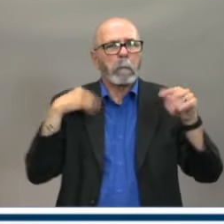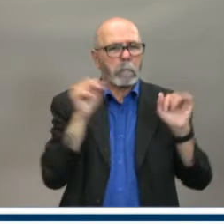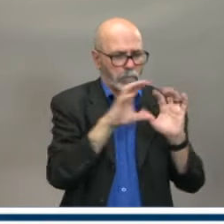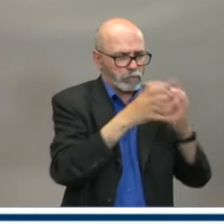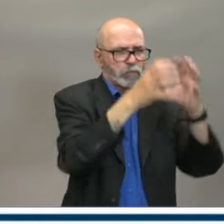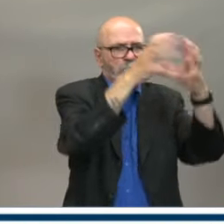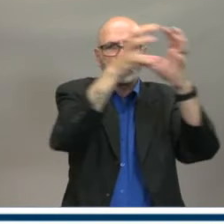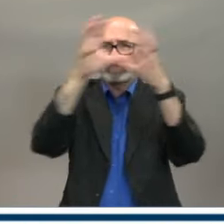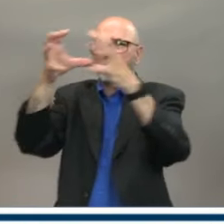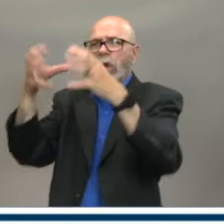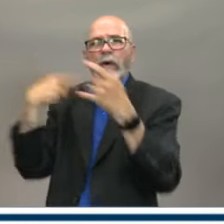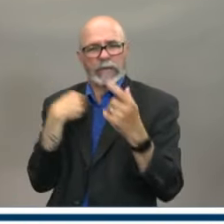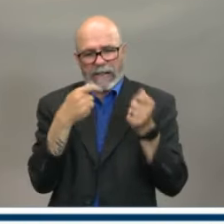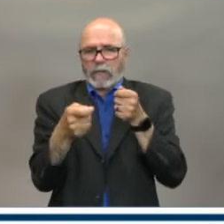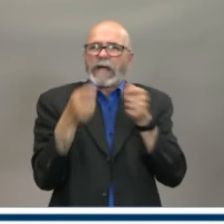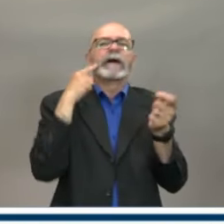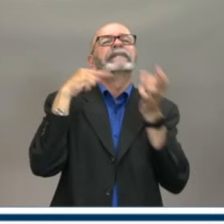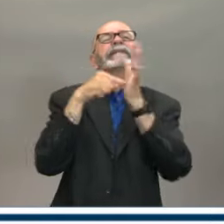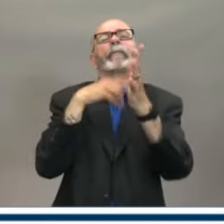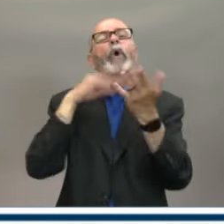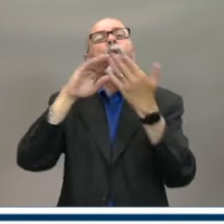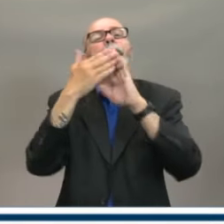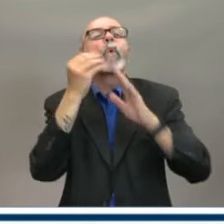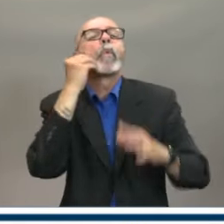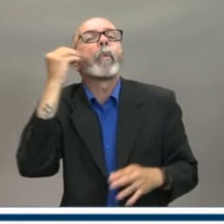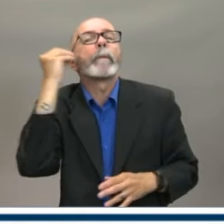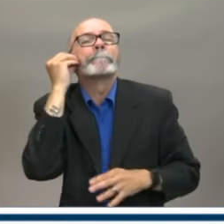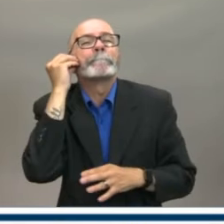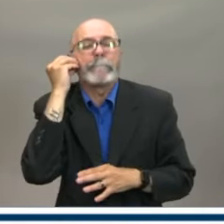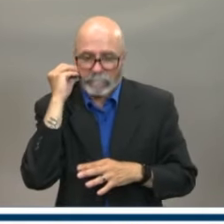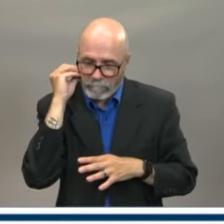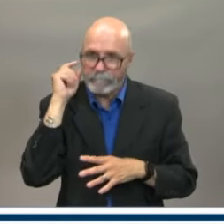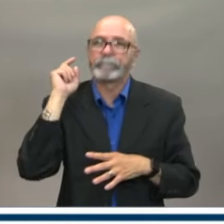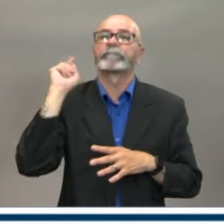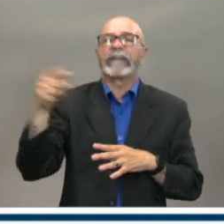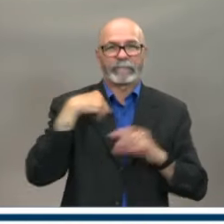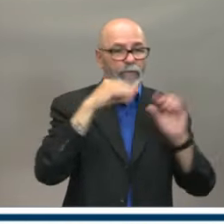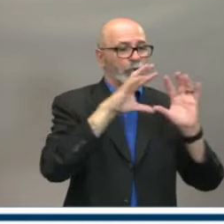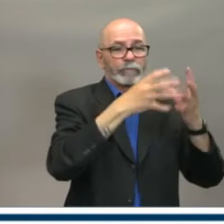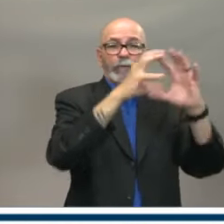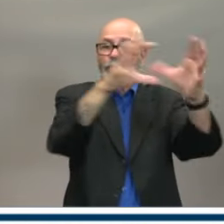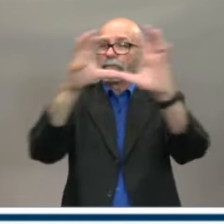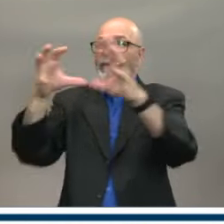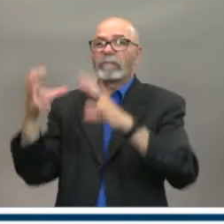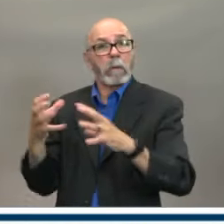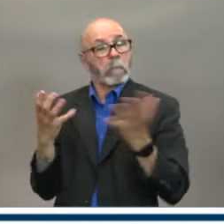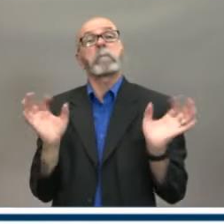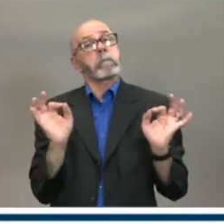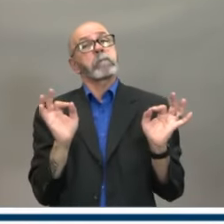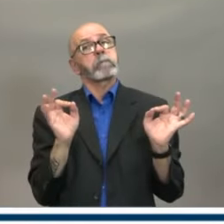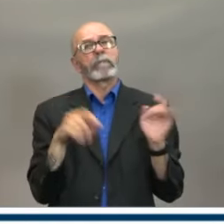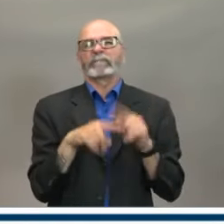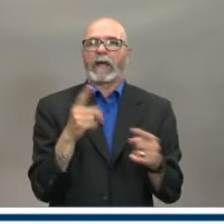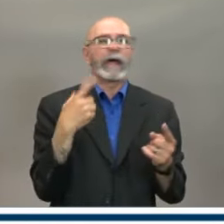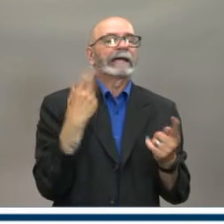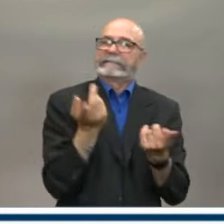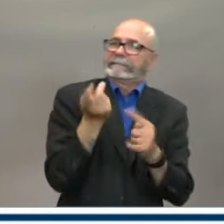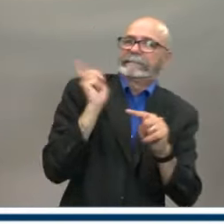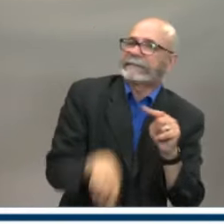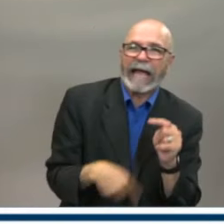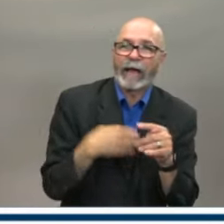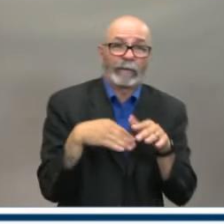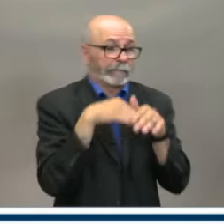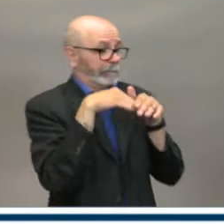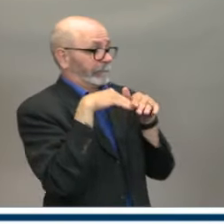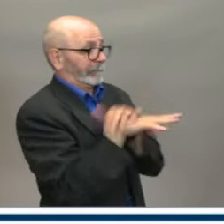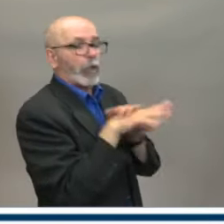they are. They're homes. And much of that is done for the fact that when our loved ones go into these facilities, they are moving into their